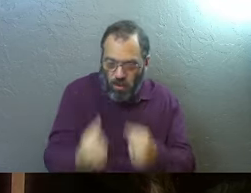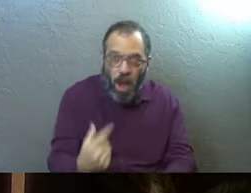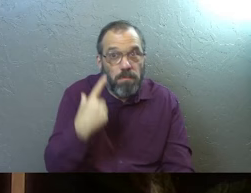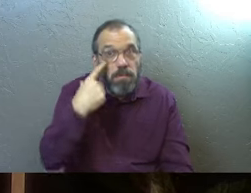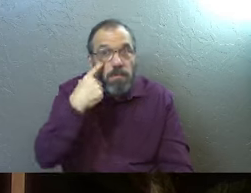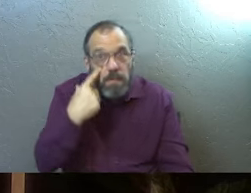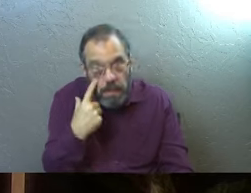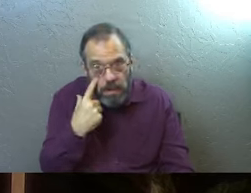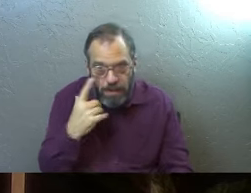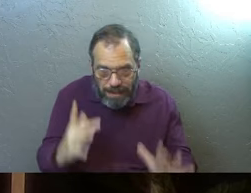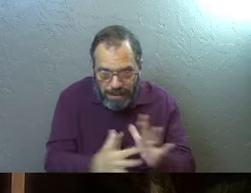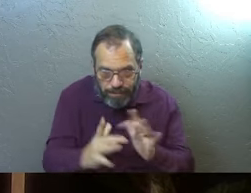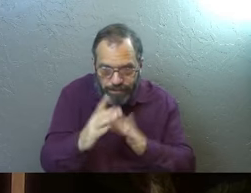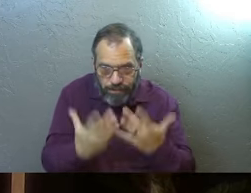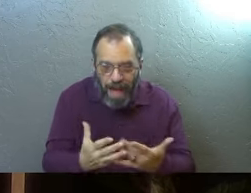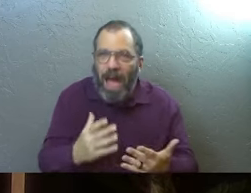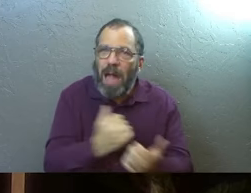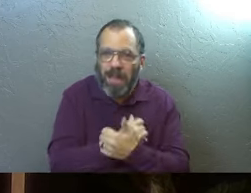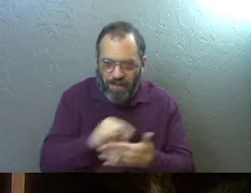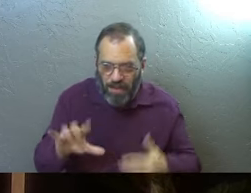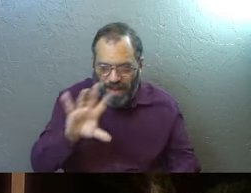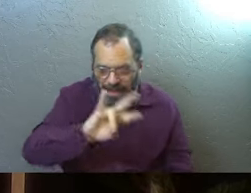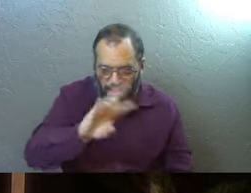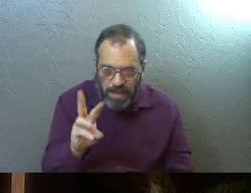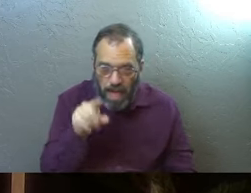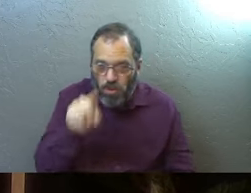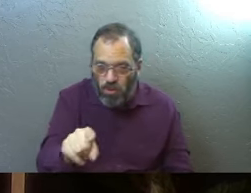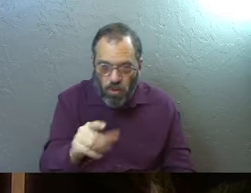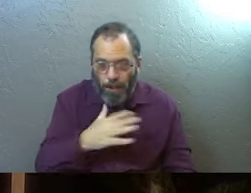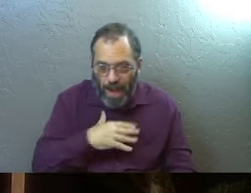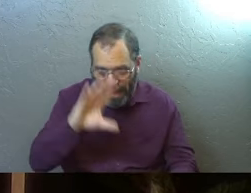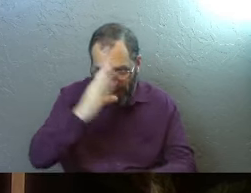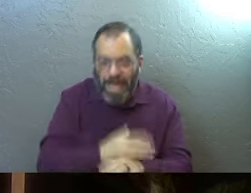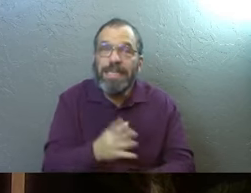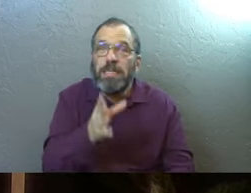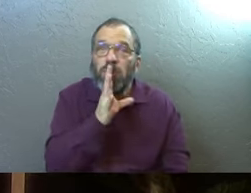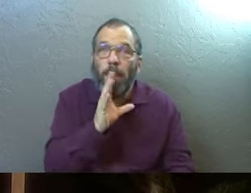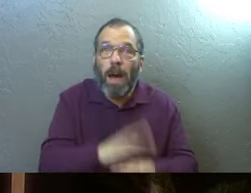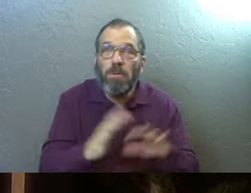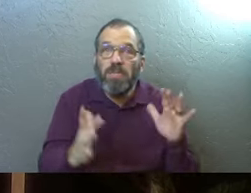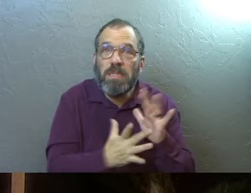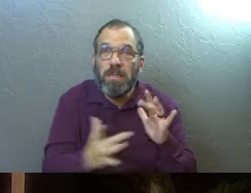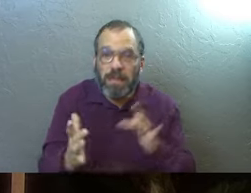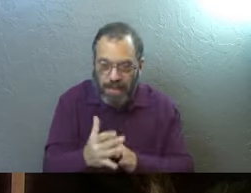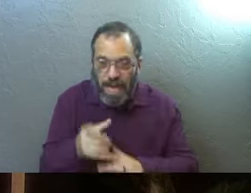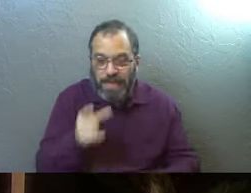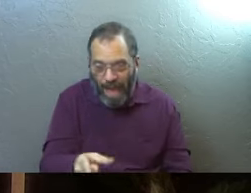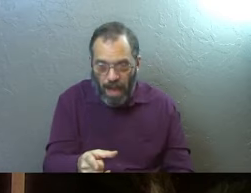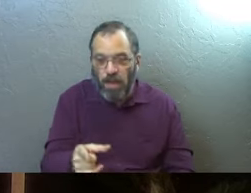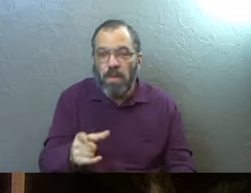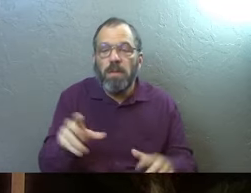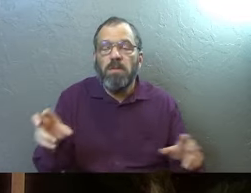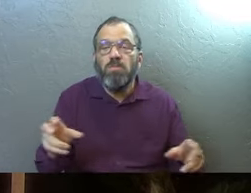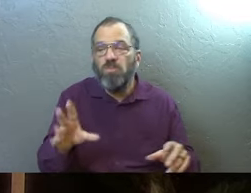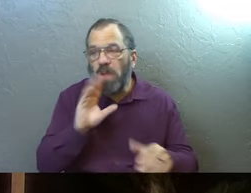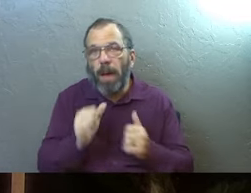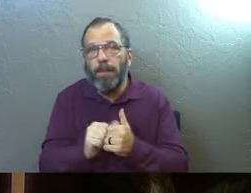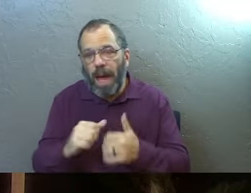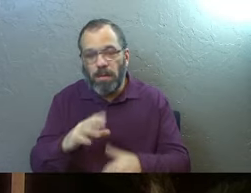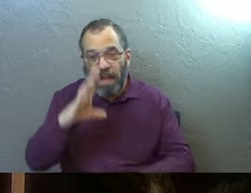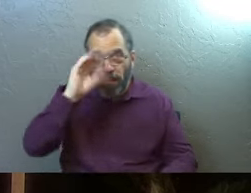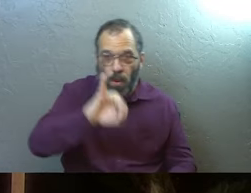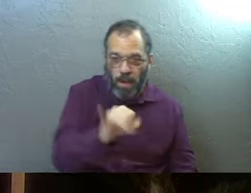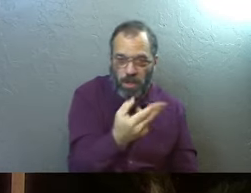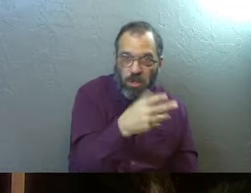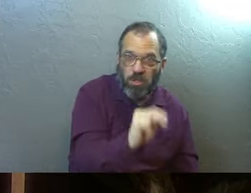see it in his words. I love that. Verse 76, and you, my little son. So he's been talking about Jesus. Now he's going to switch over and start talking about his